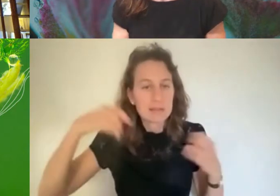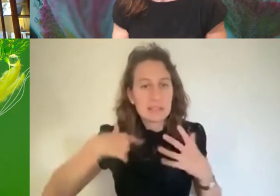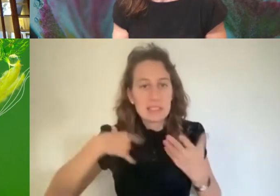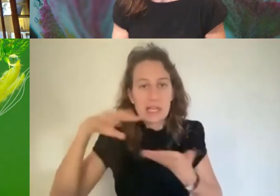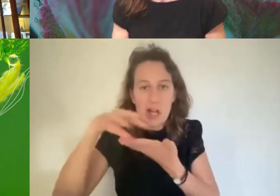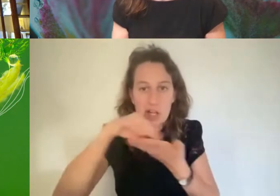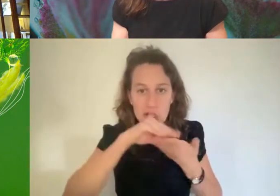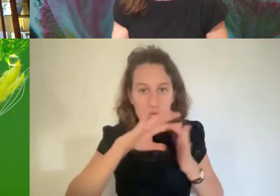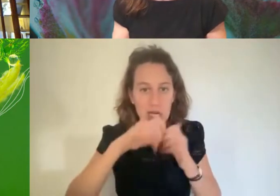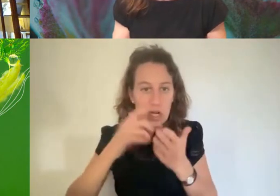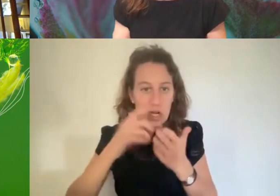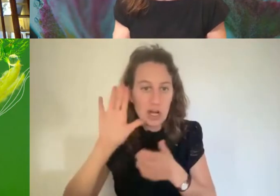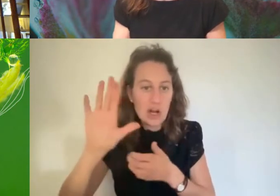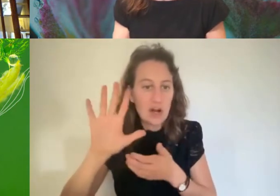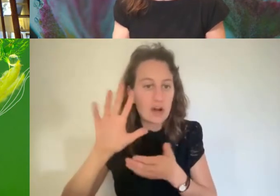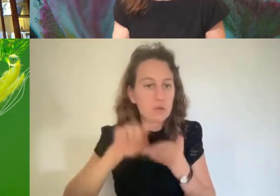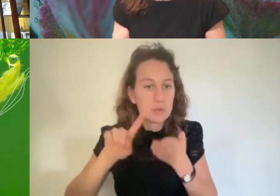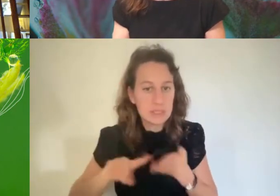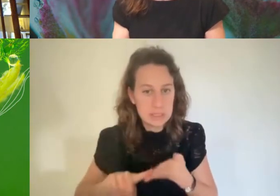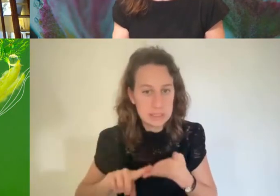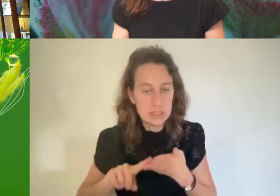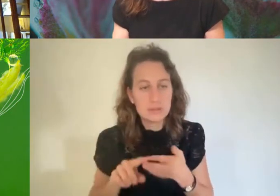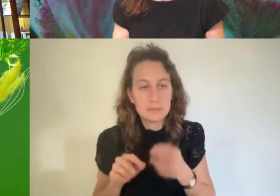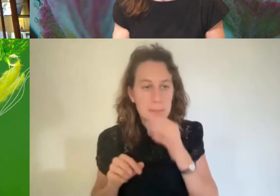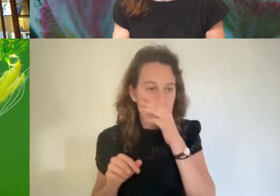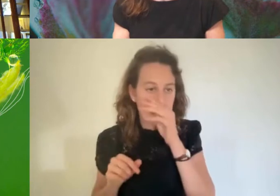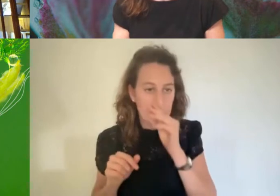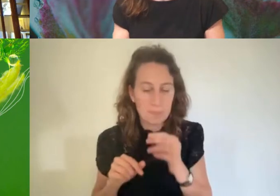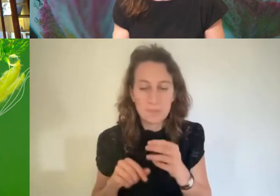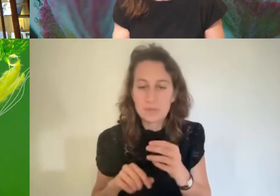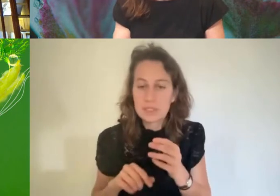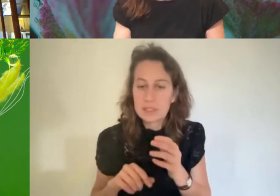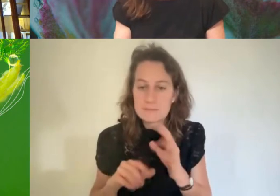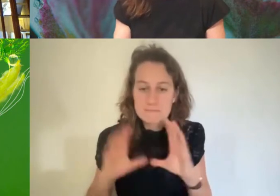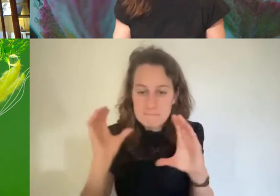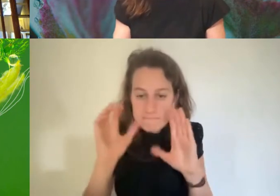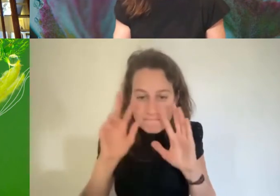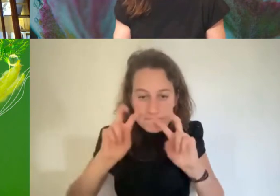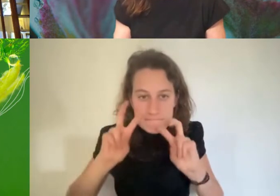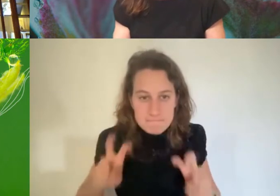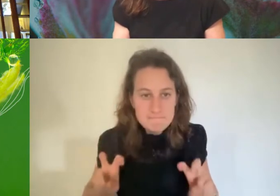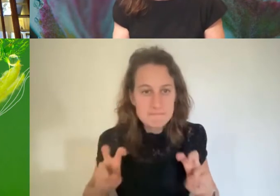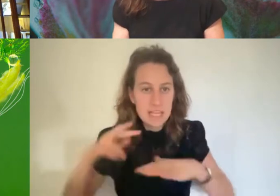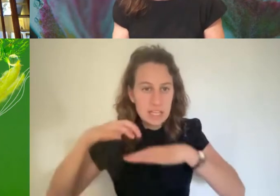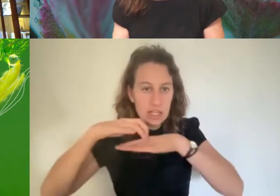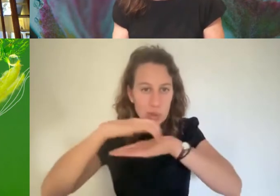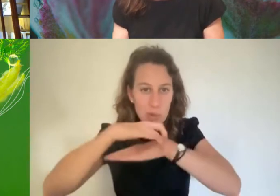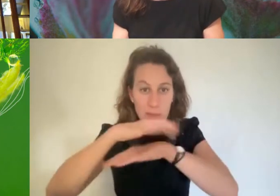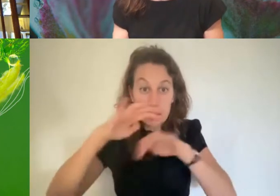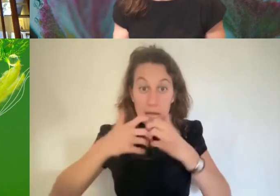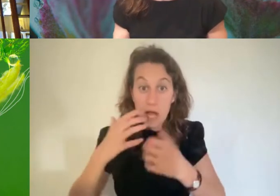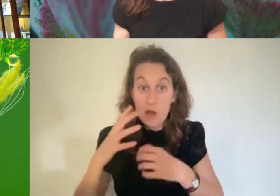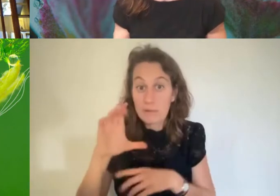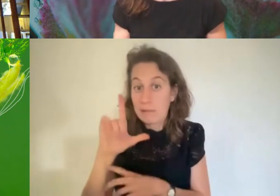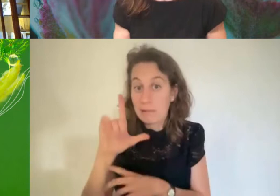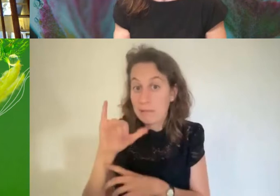her research and to you know, explore the grapes and how climate change may be